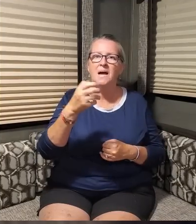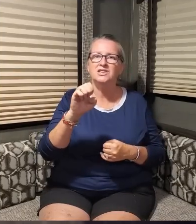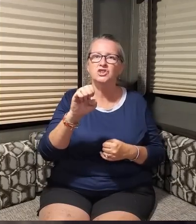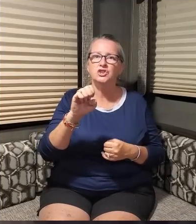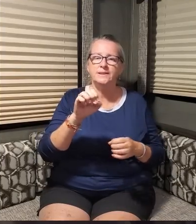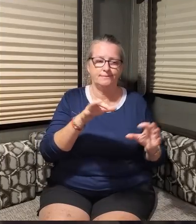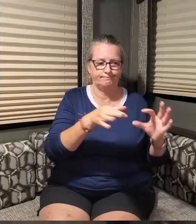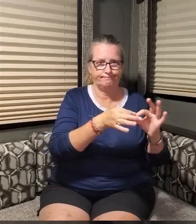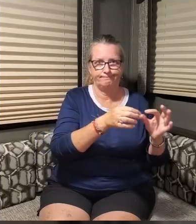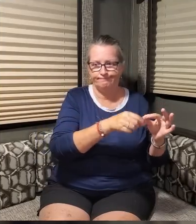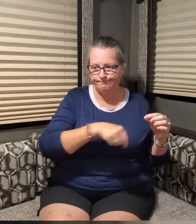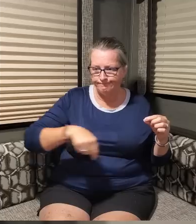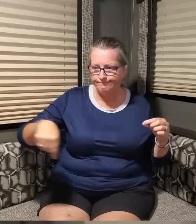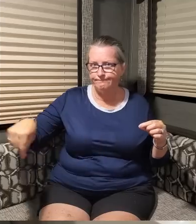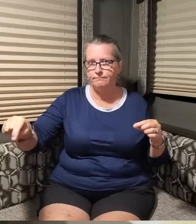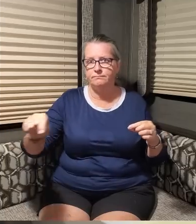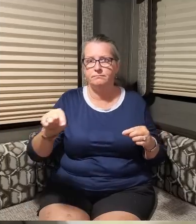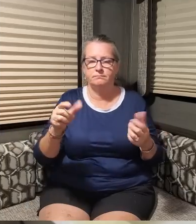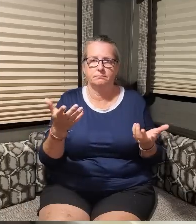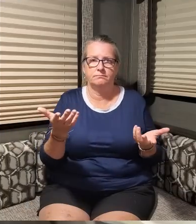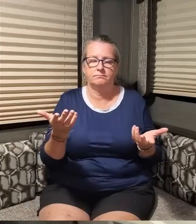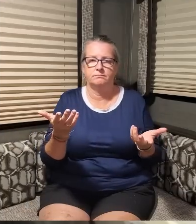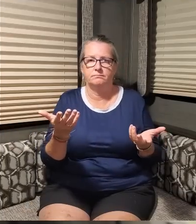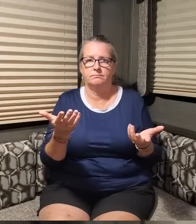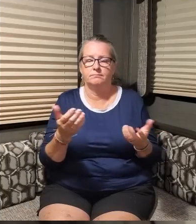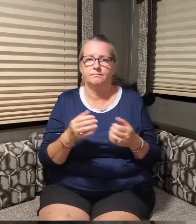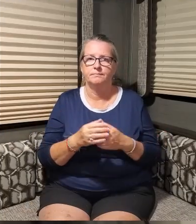here, pull it around to this side,